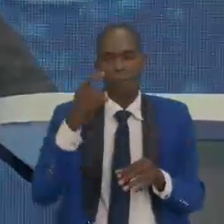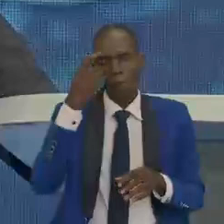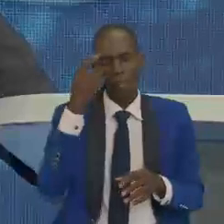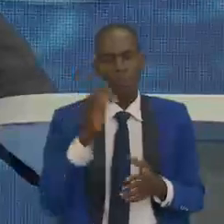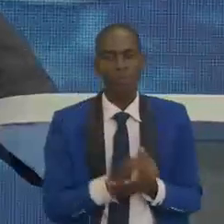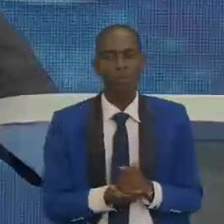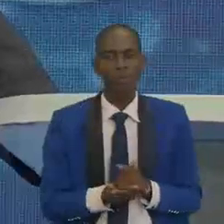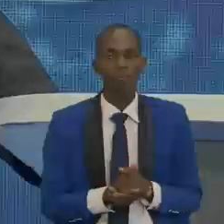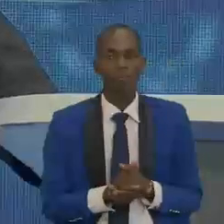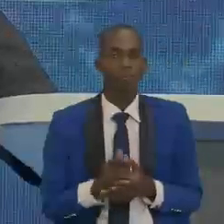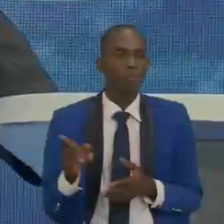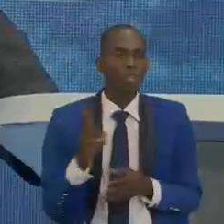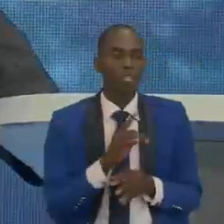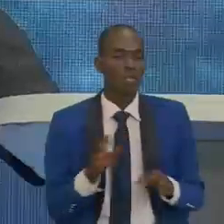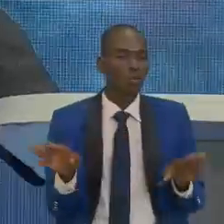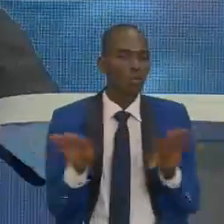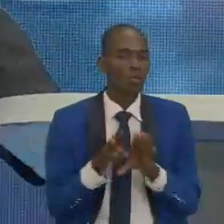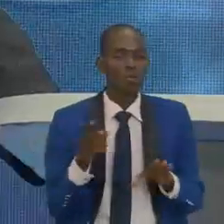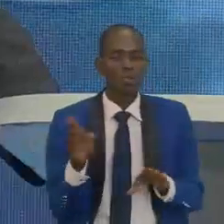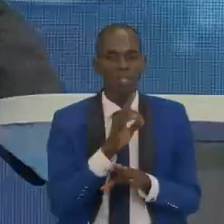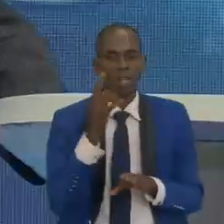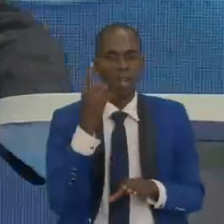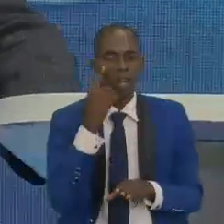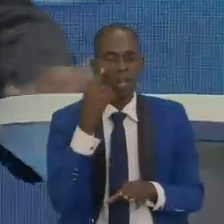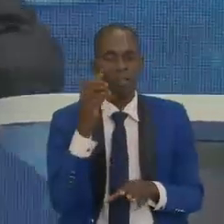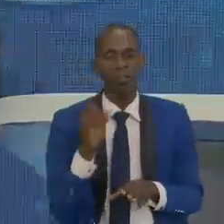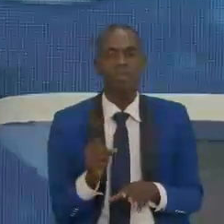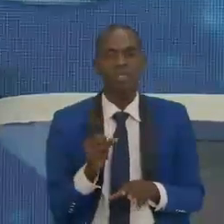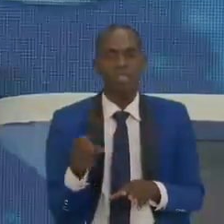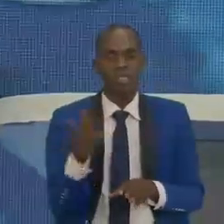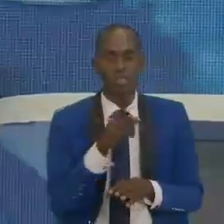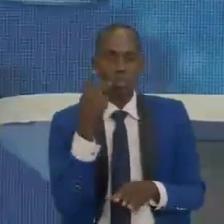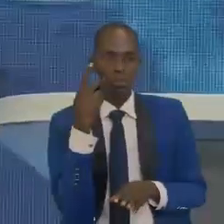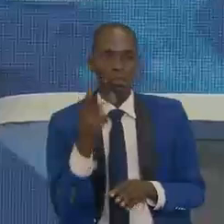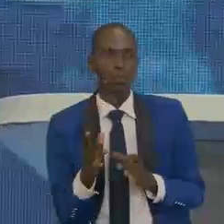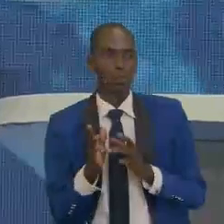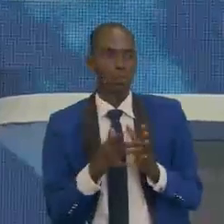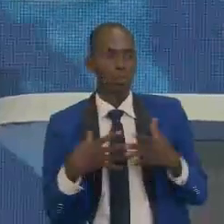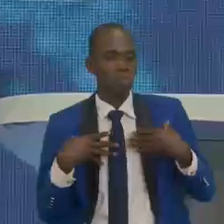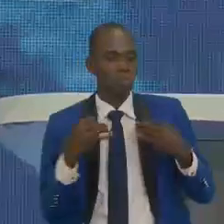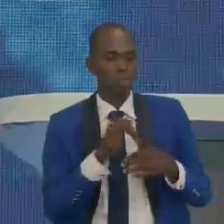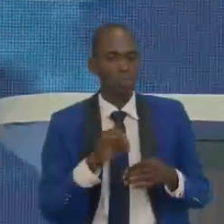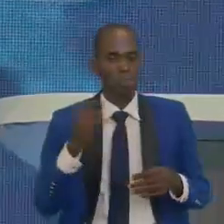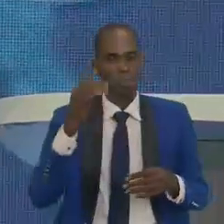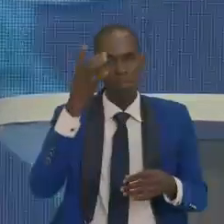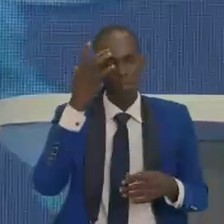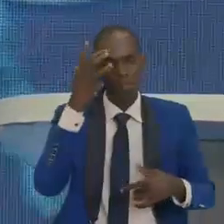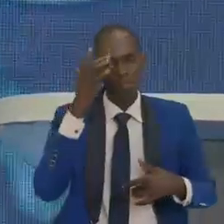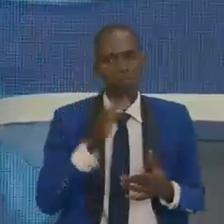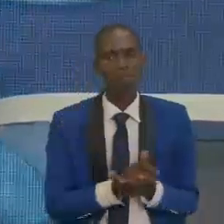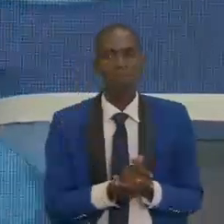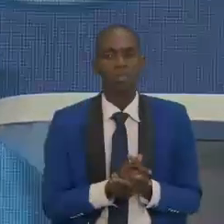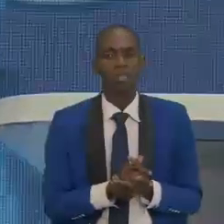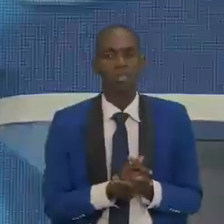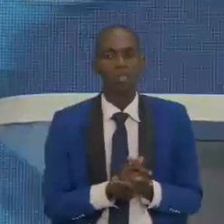They close their eyes. They see Jesus healing the sick. They turn